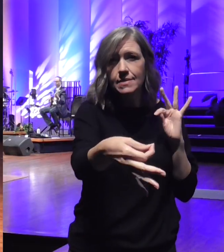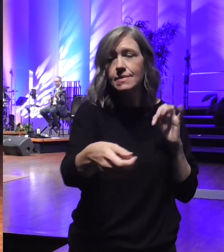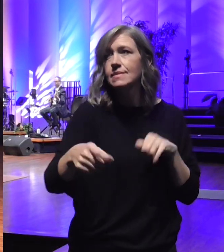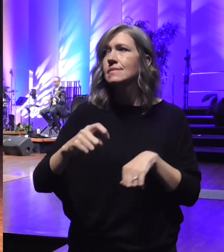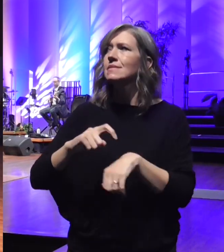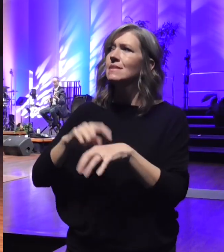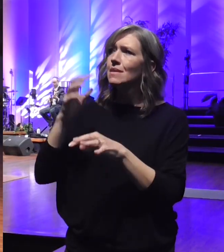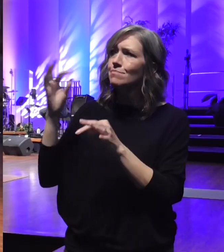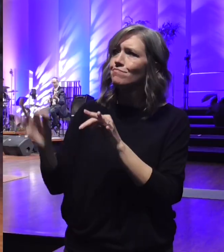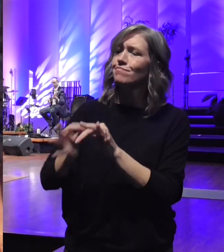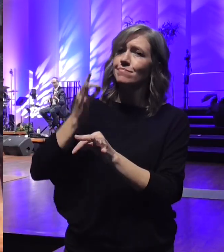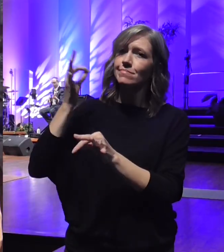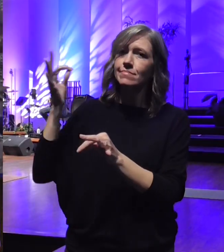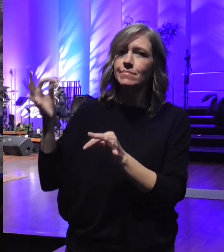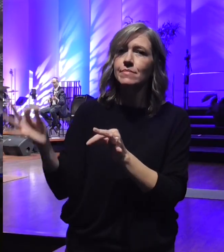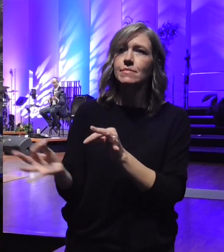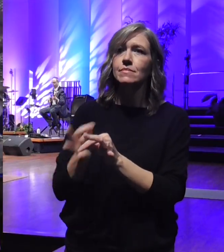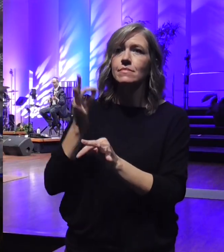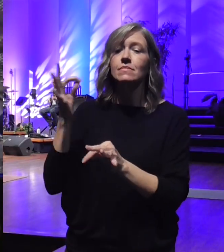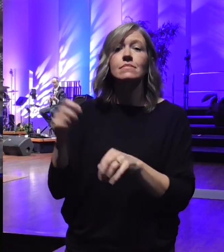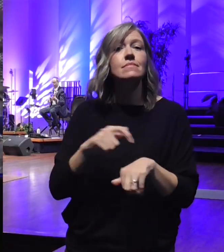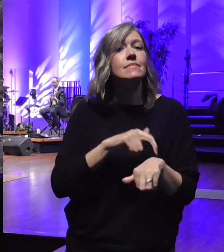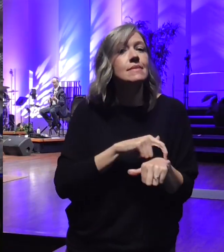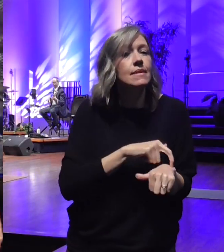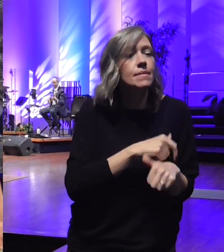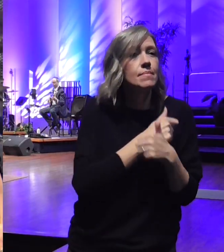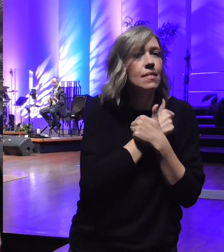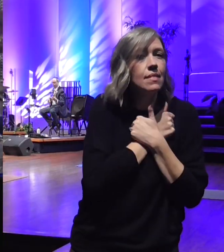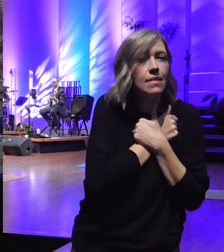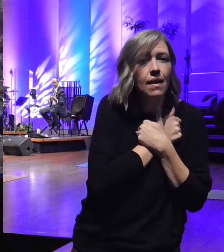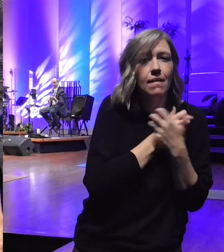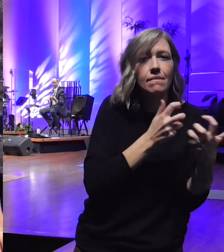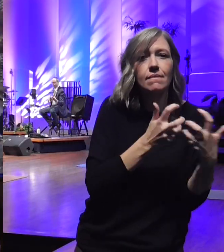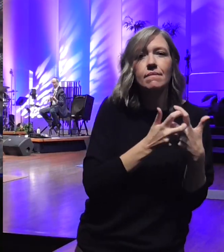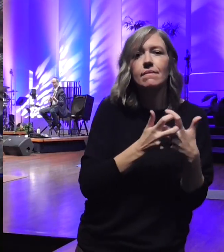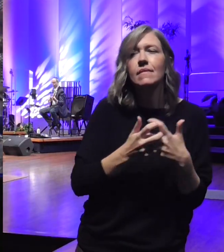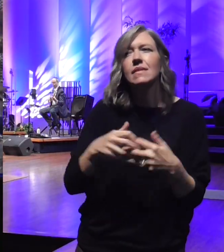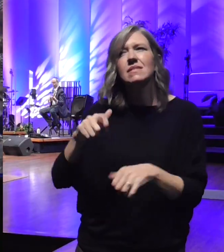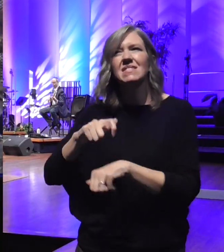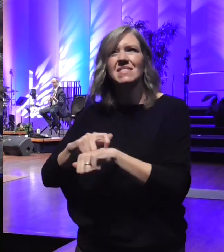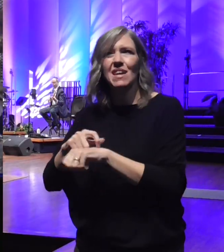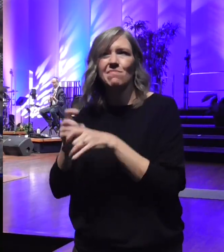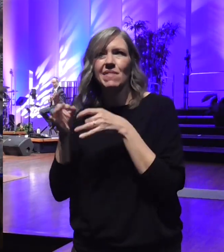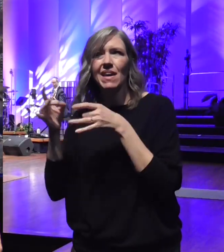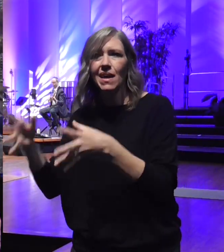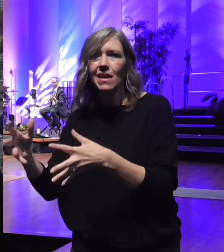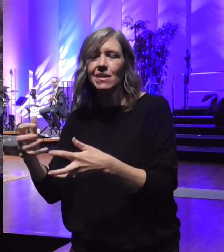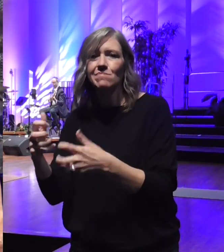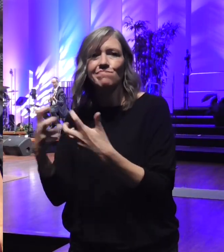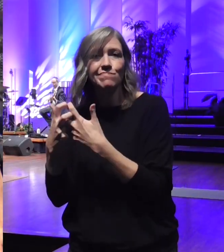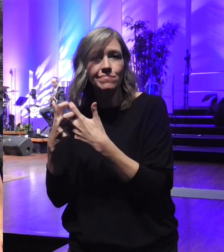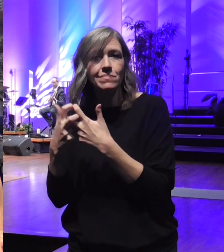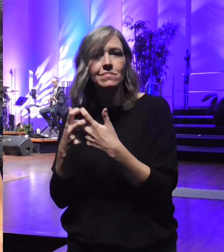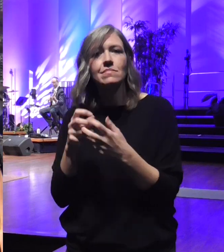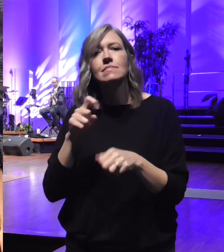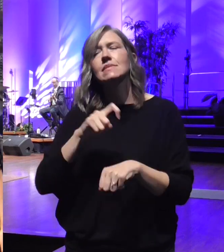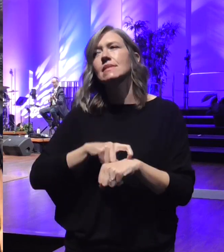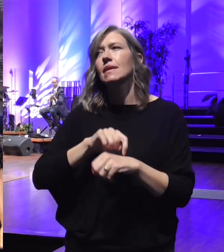time to sow, a time for love, a time for hate, a time